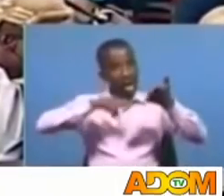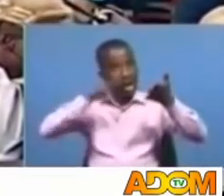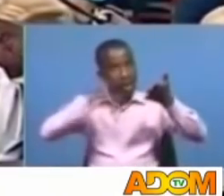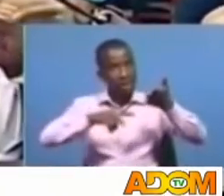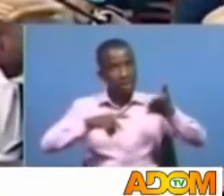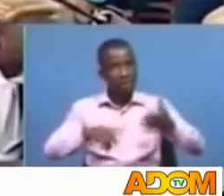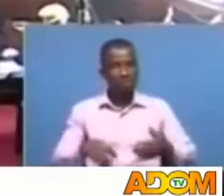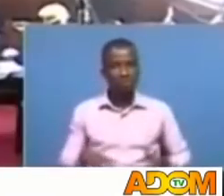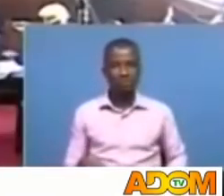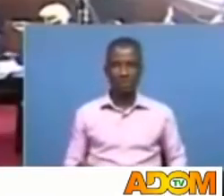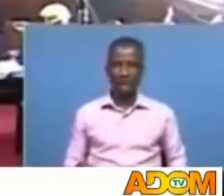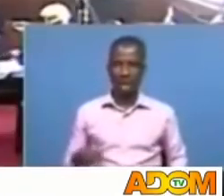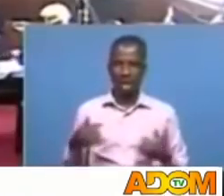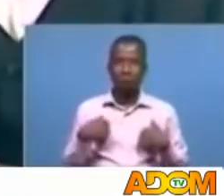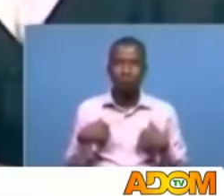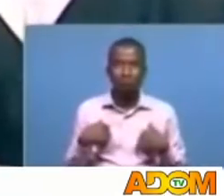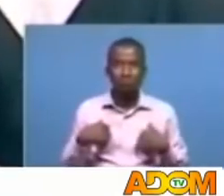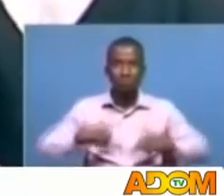say so.